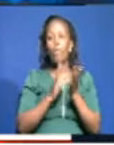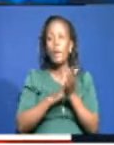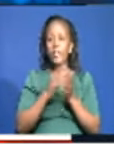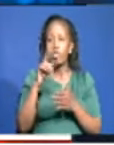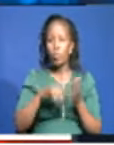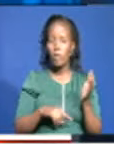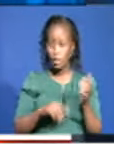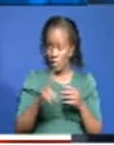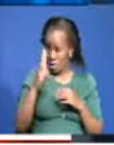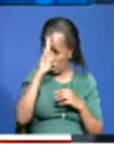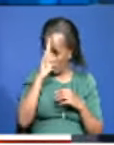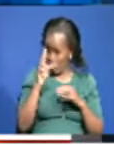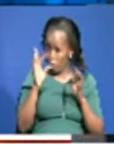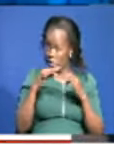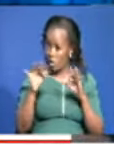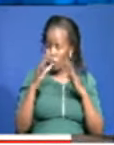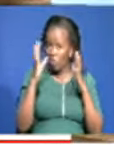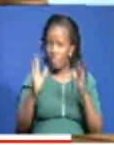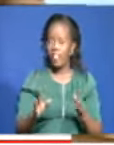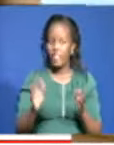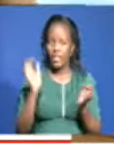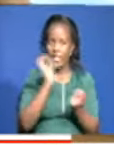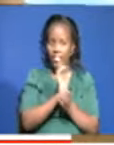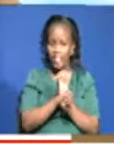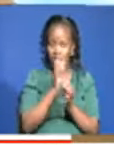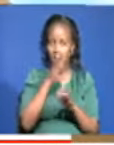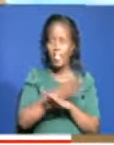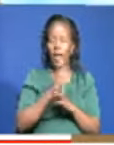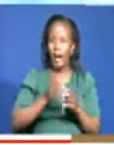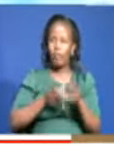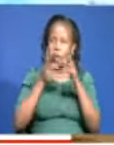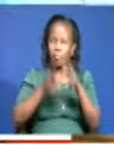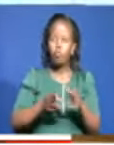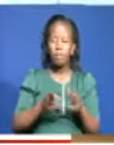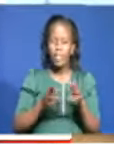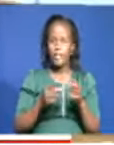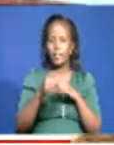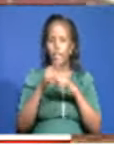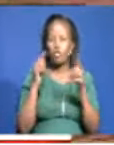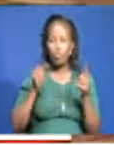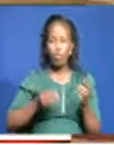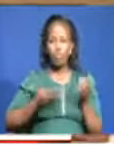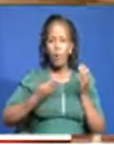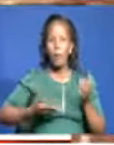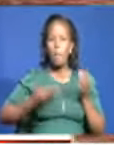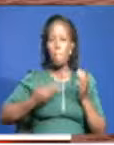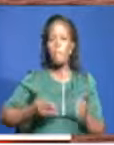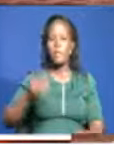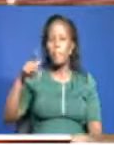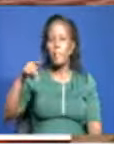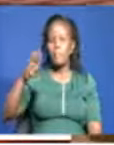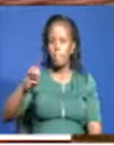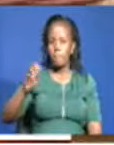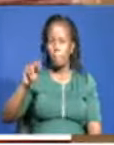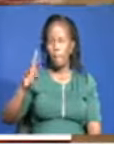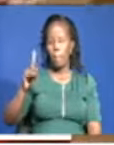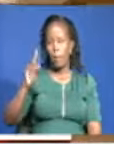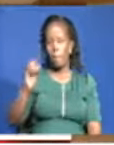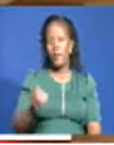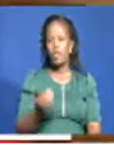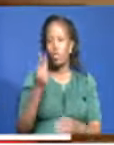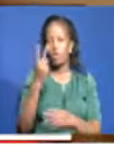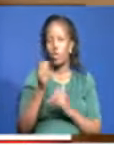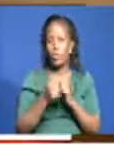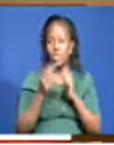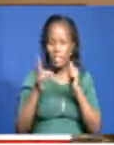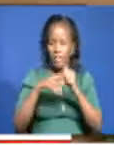officers arrested over the death of baby Samantha Pendo in the 2017 general elections be charged. The officers will